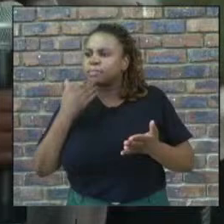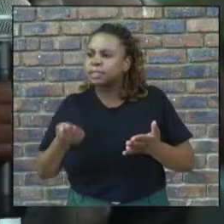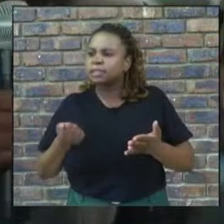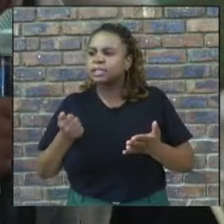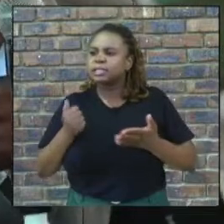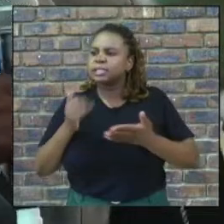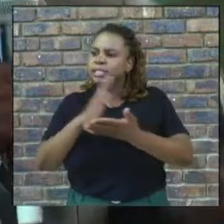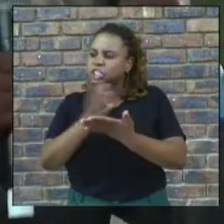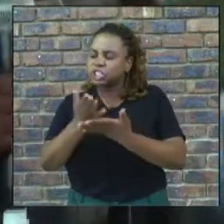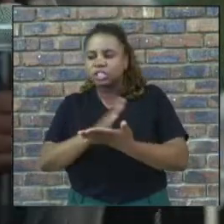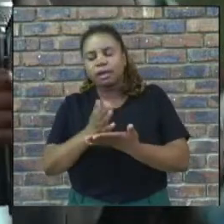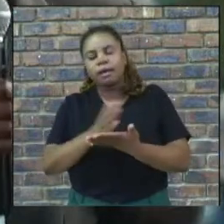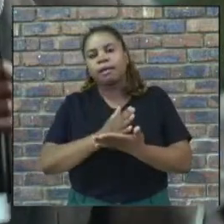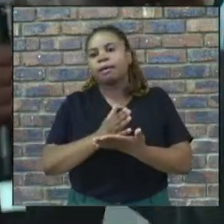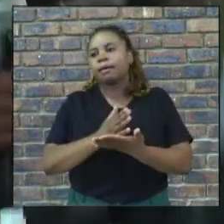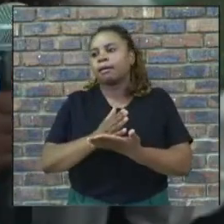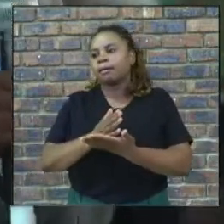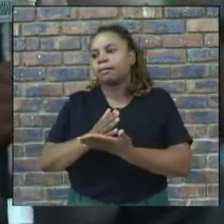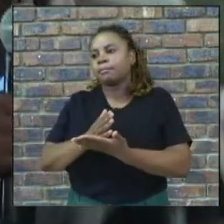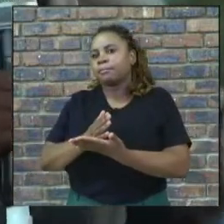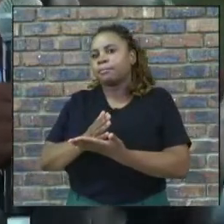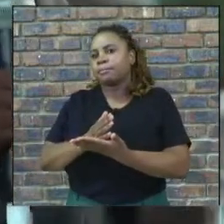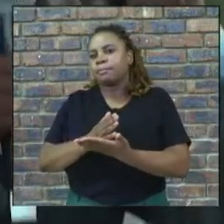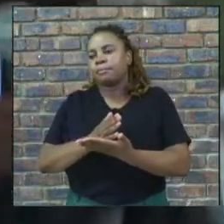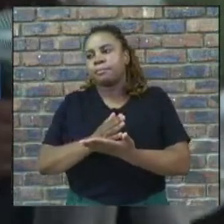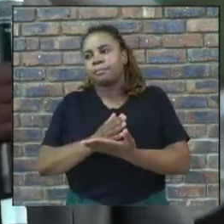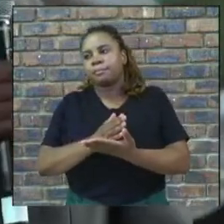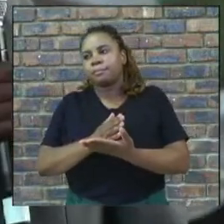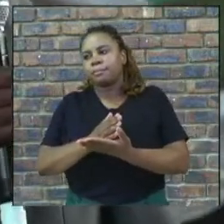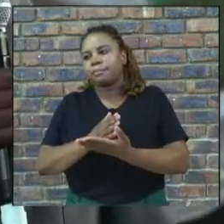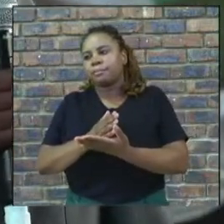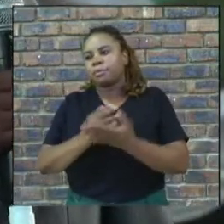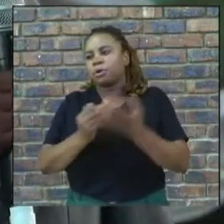liberal country where the rich becomes richer, the poor becomes poorer.